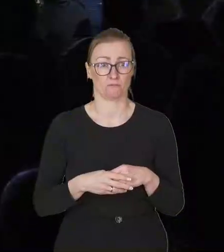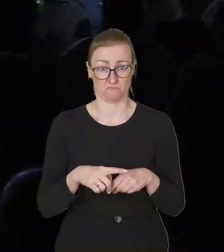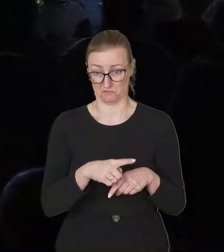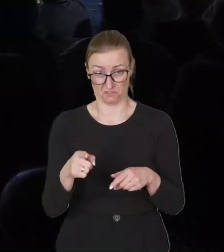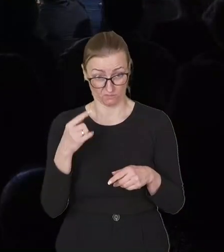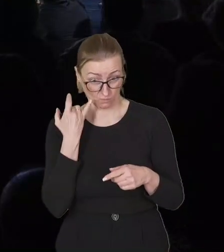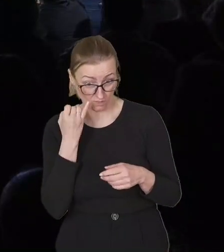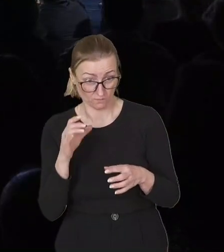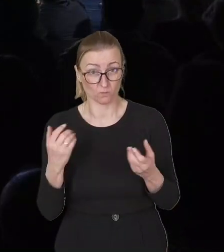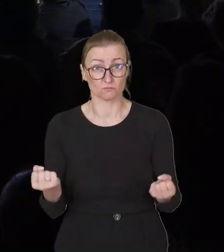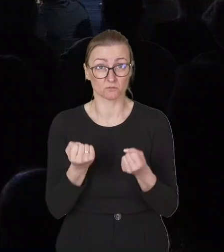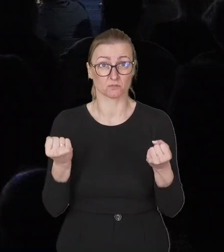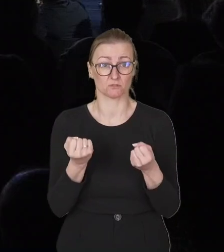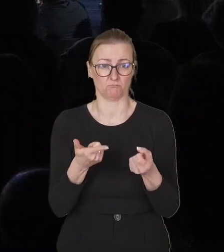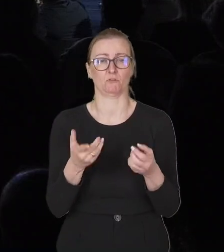So